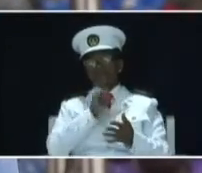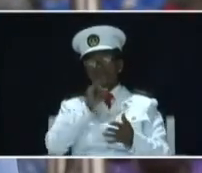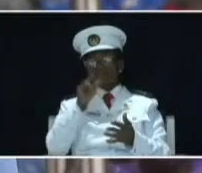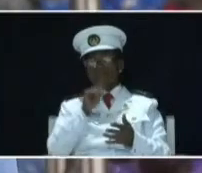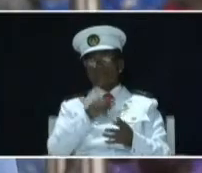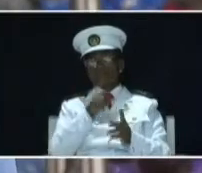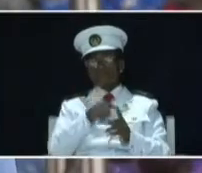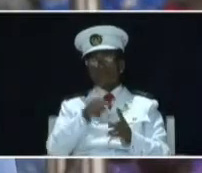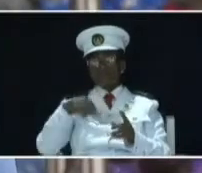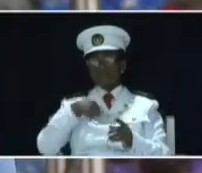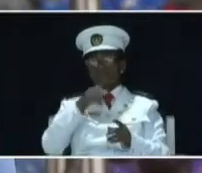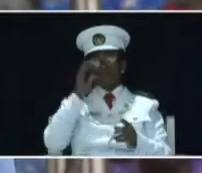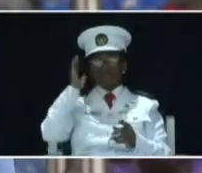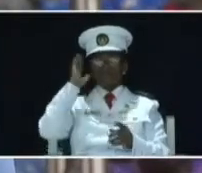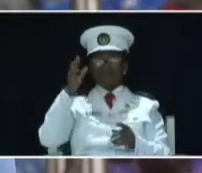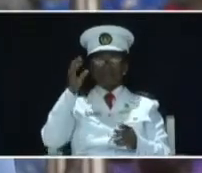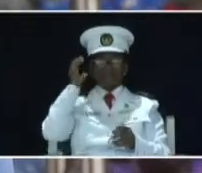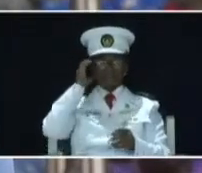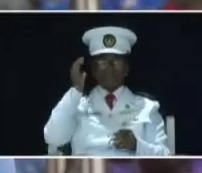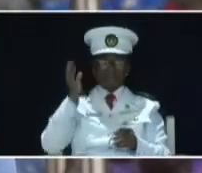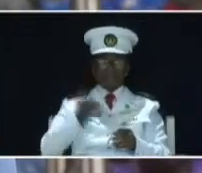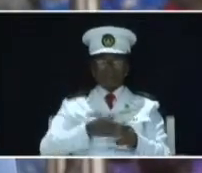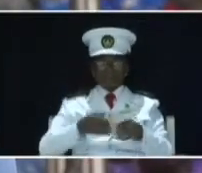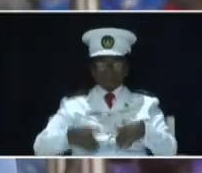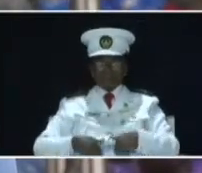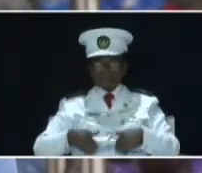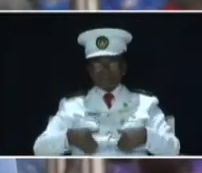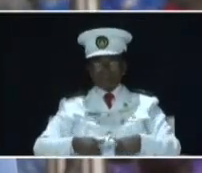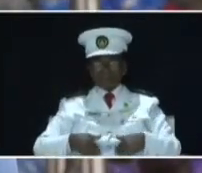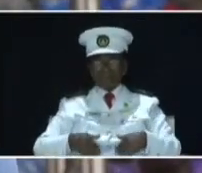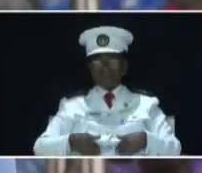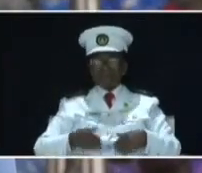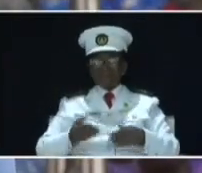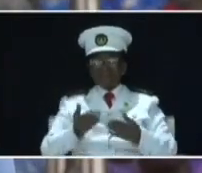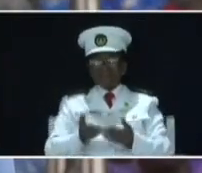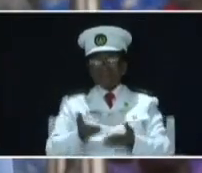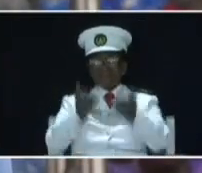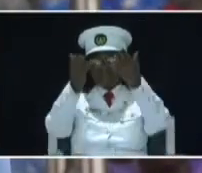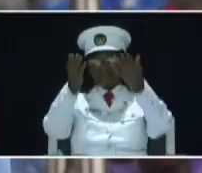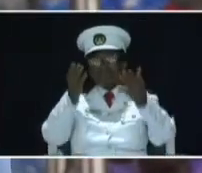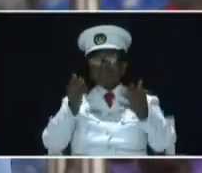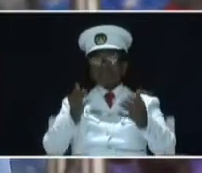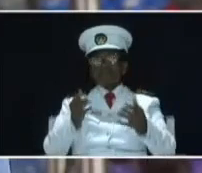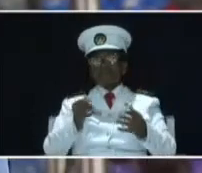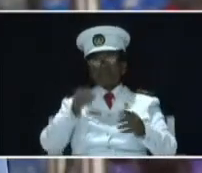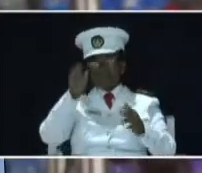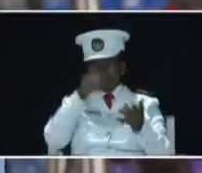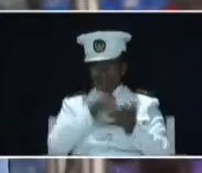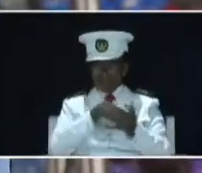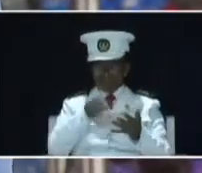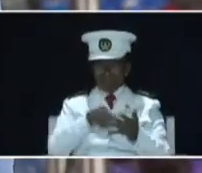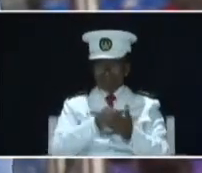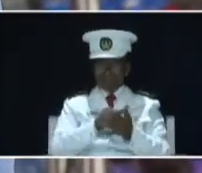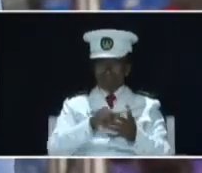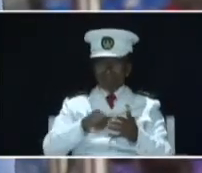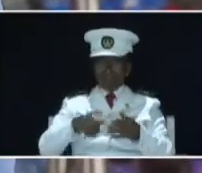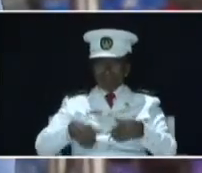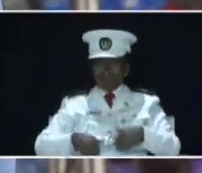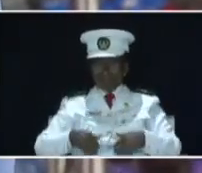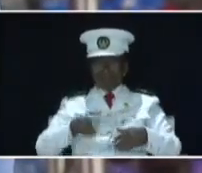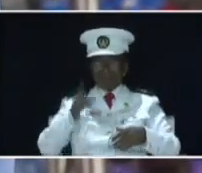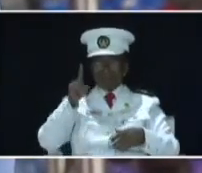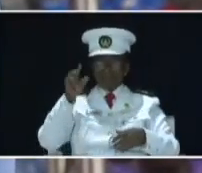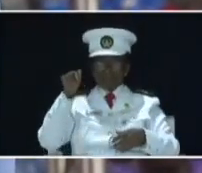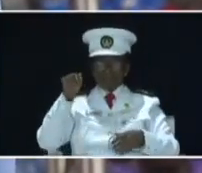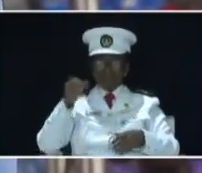again. And you know, these young ones have become so good that